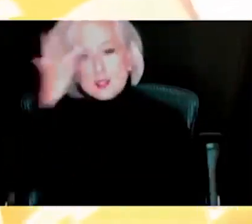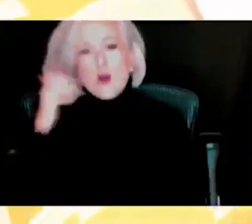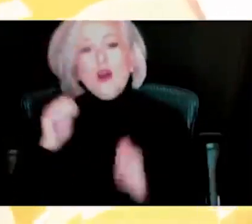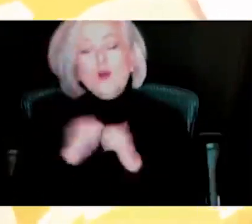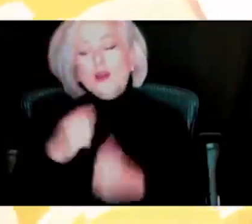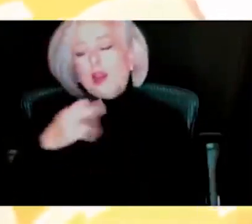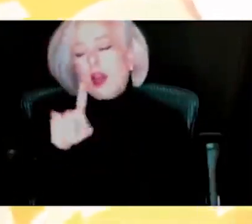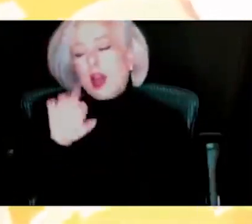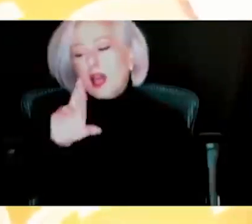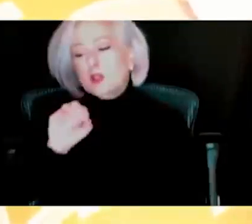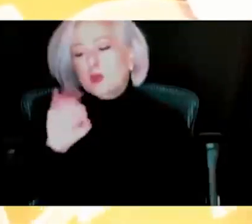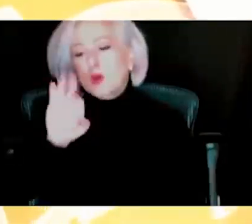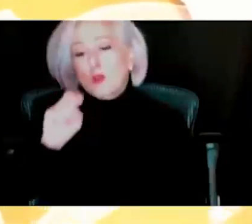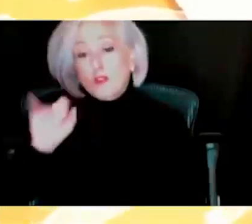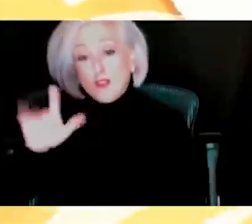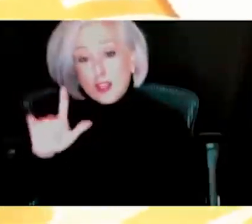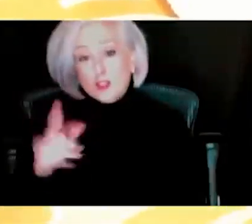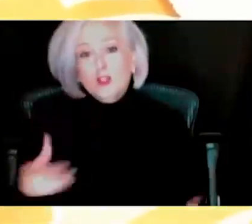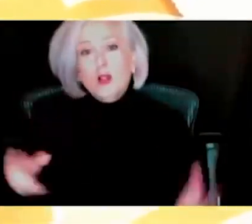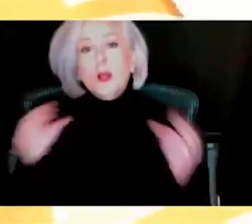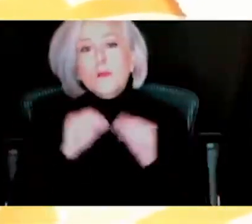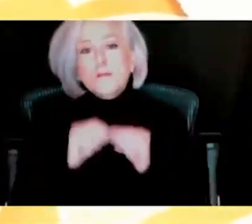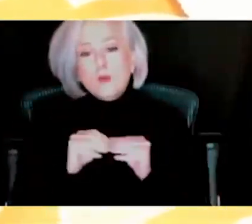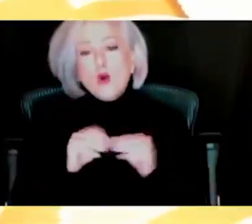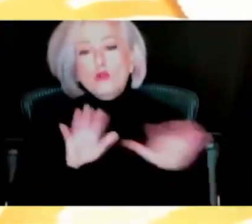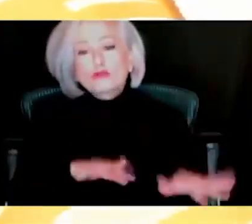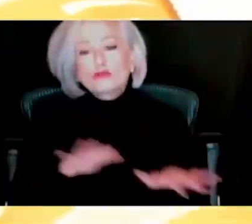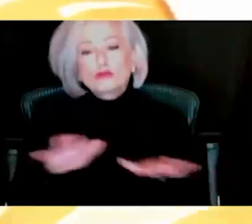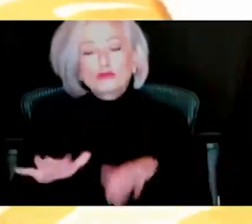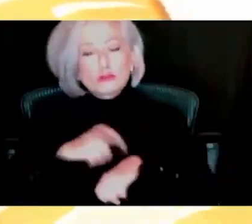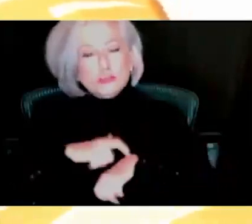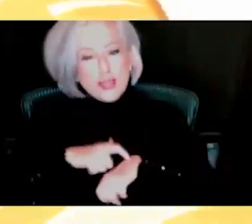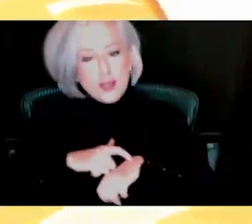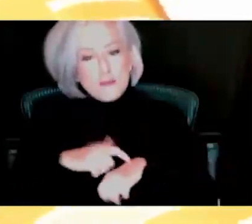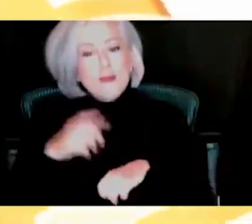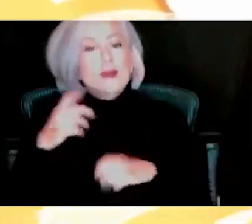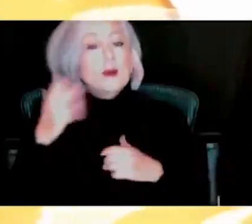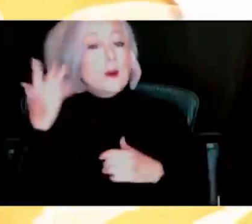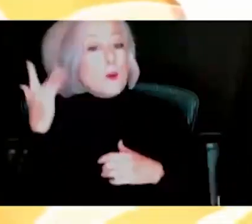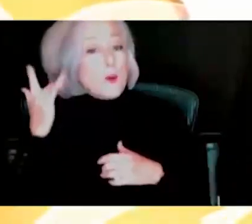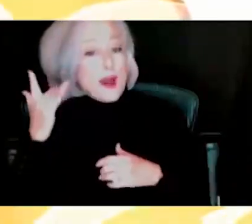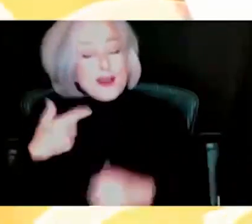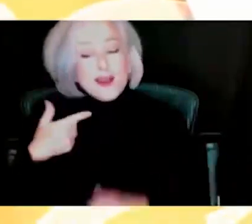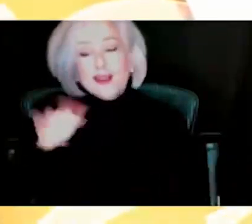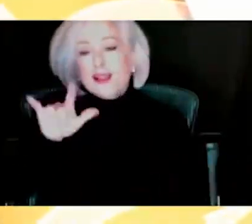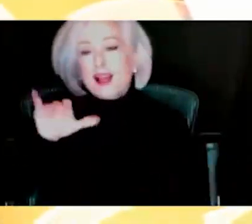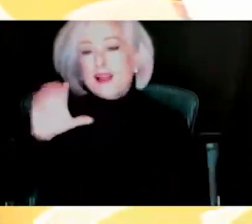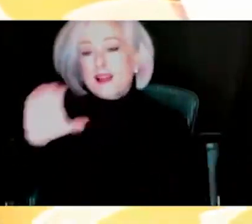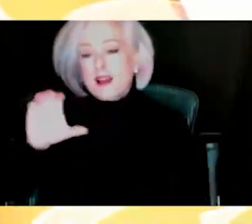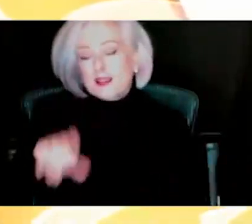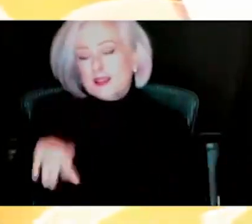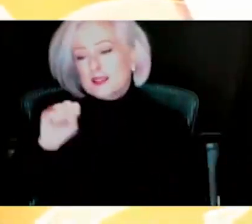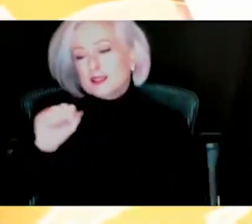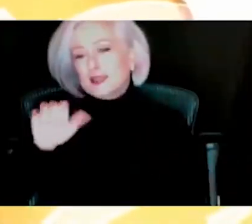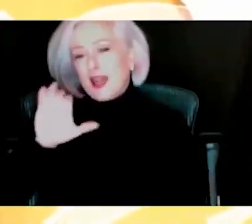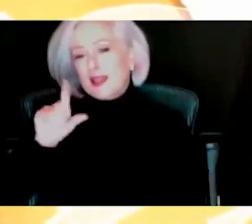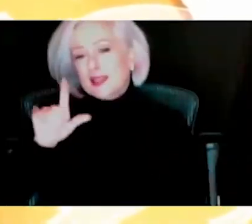get more the downtime with that, because there's some glycolic and salicylic in